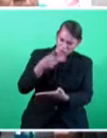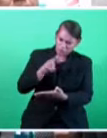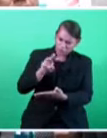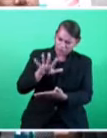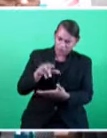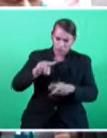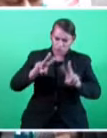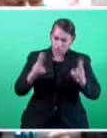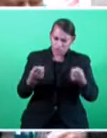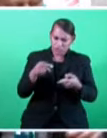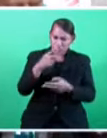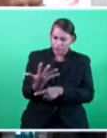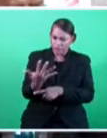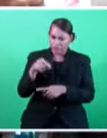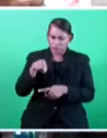5,